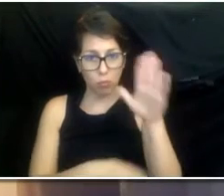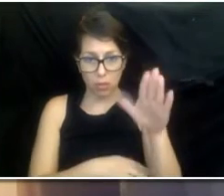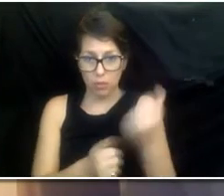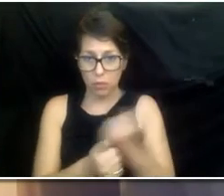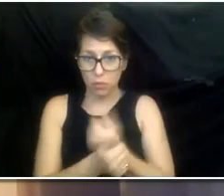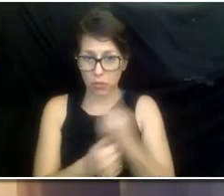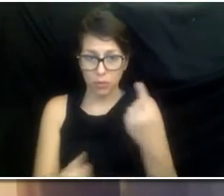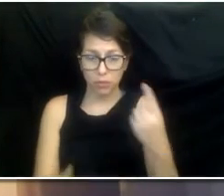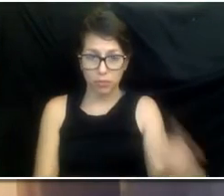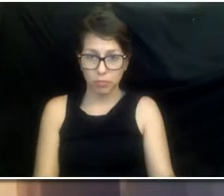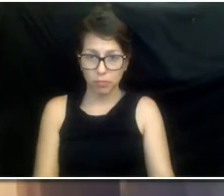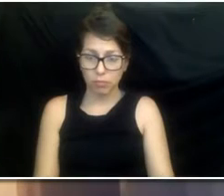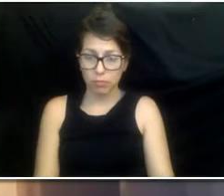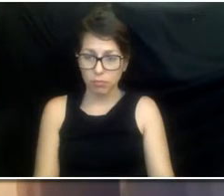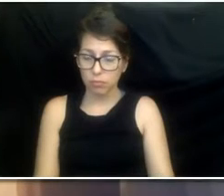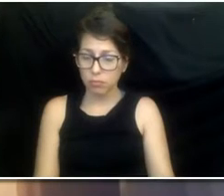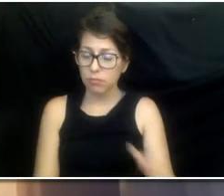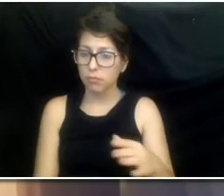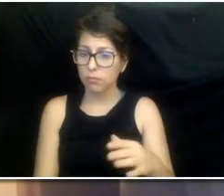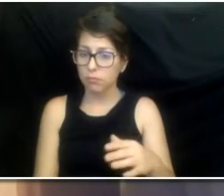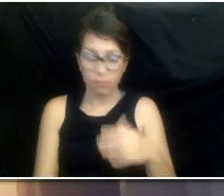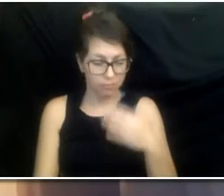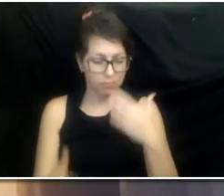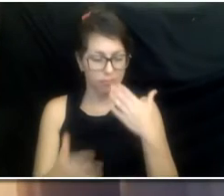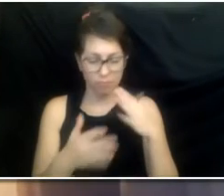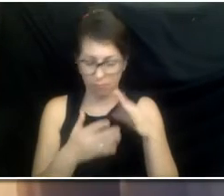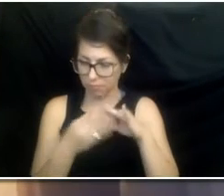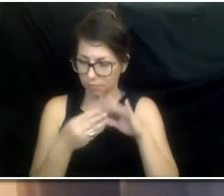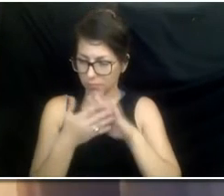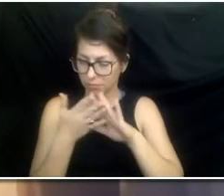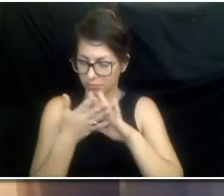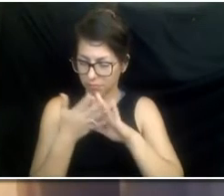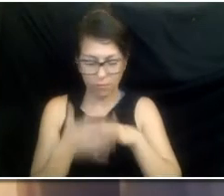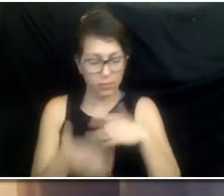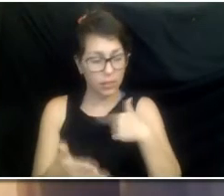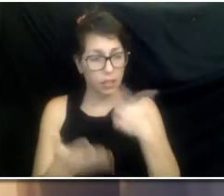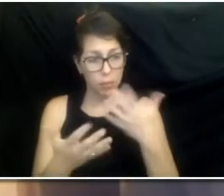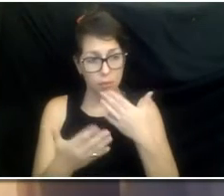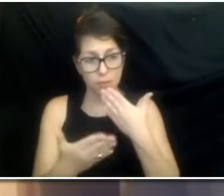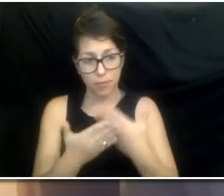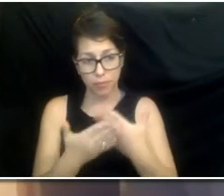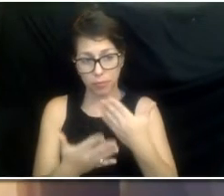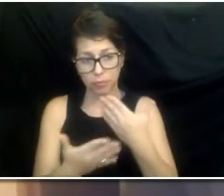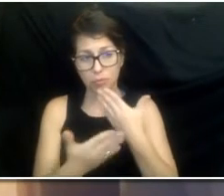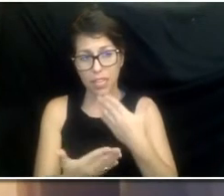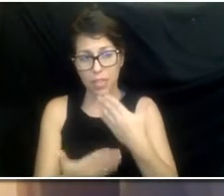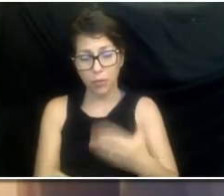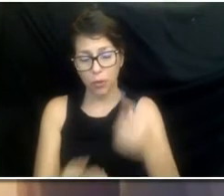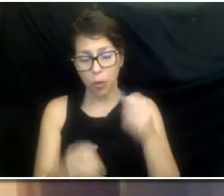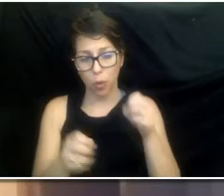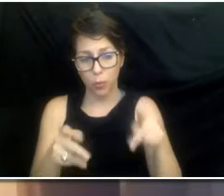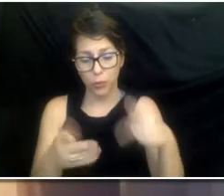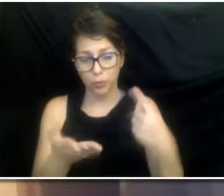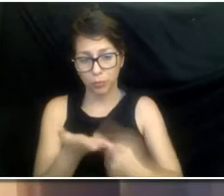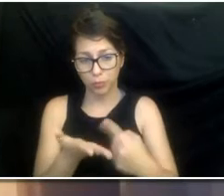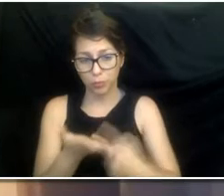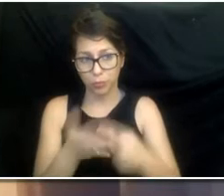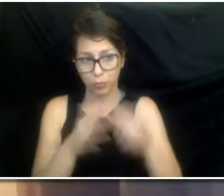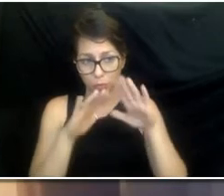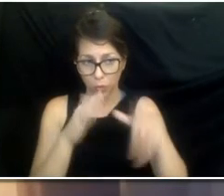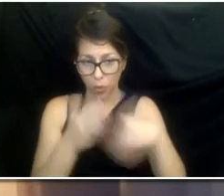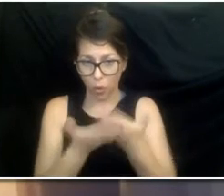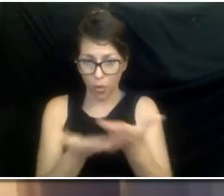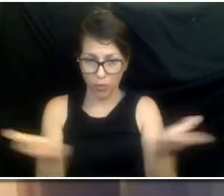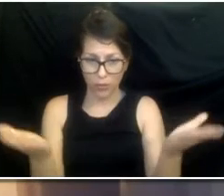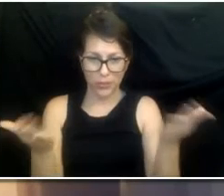deputy chief program officer at safe Horizon the nation's largest nonprofit victim Services organization at safe Horizon we offer a client